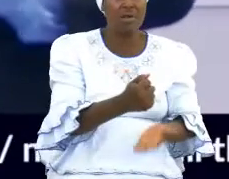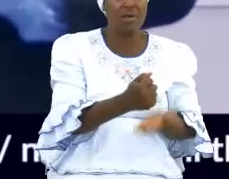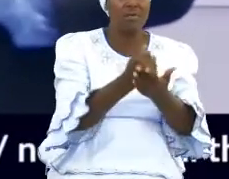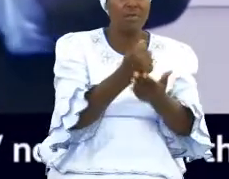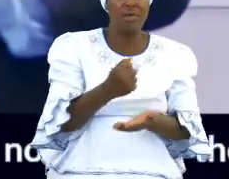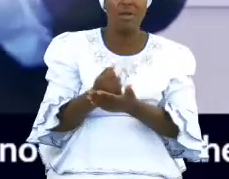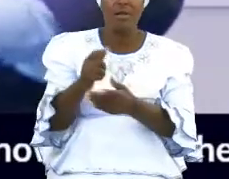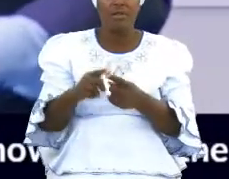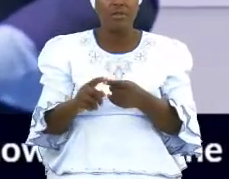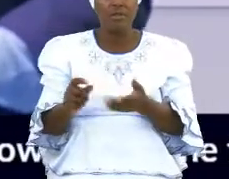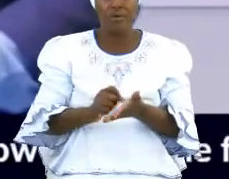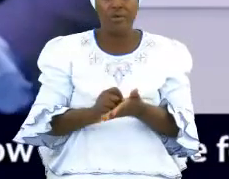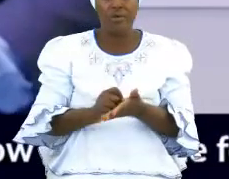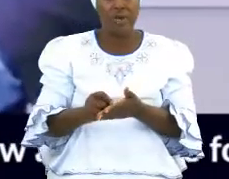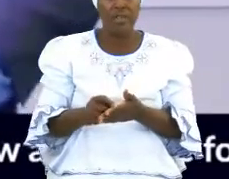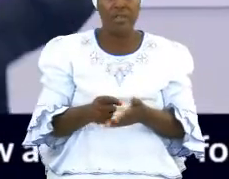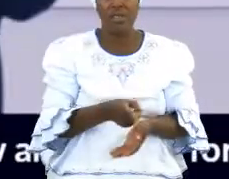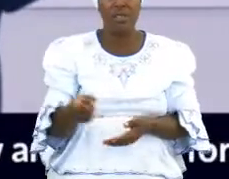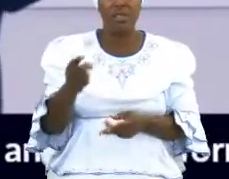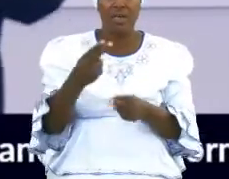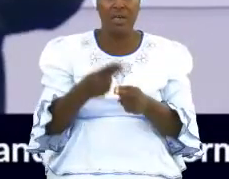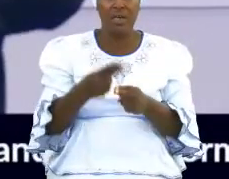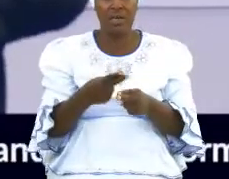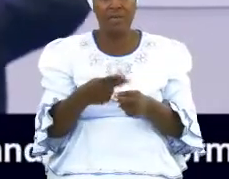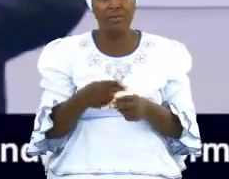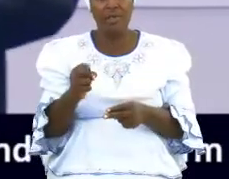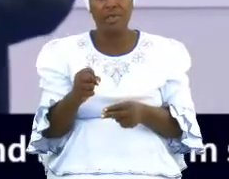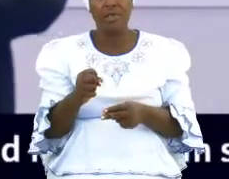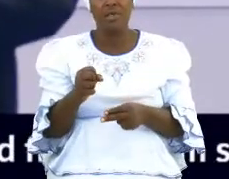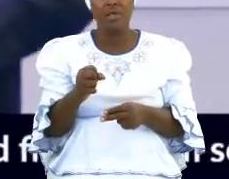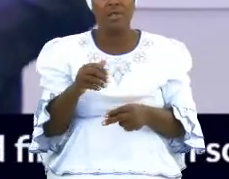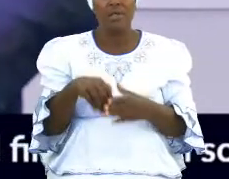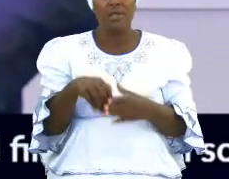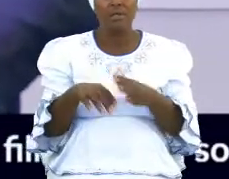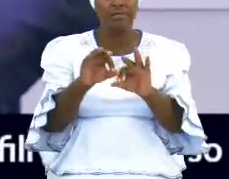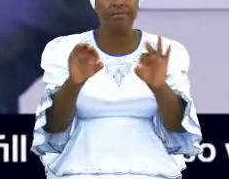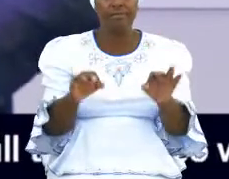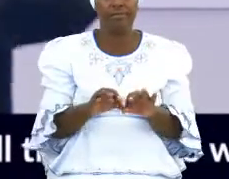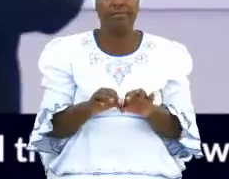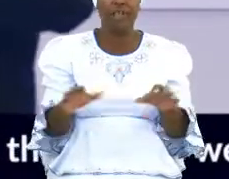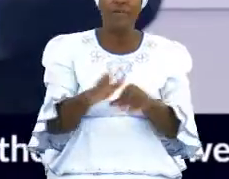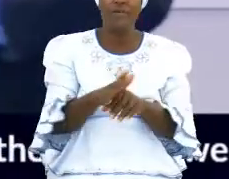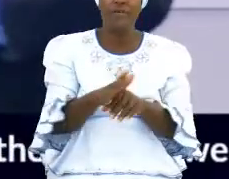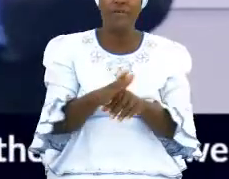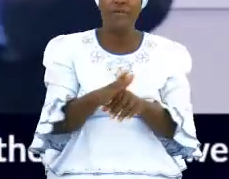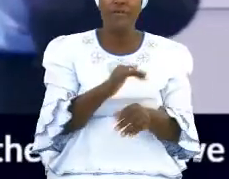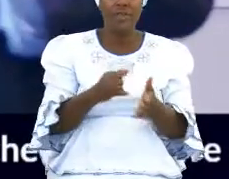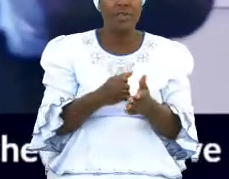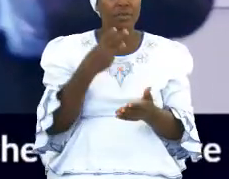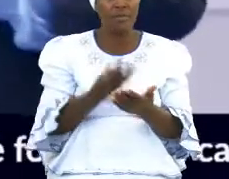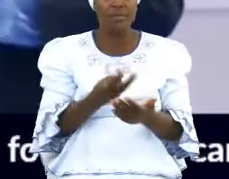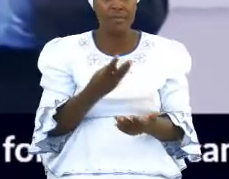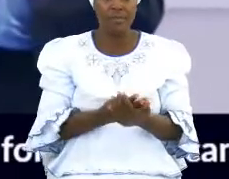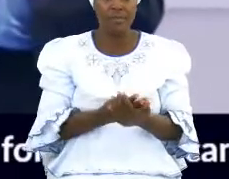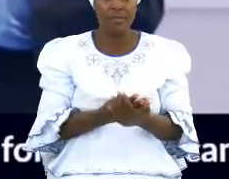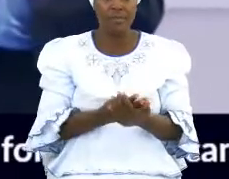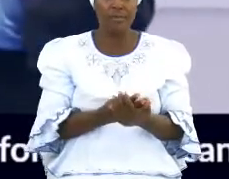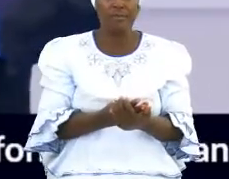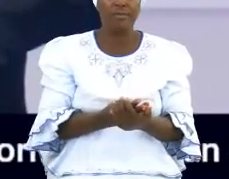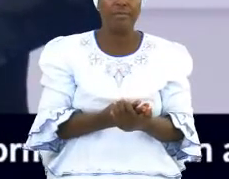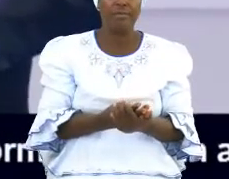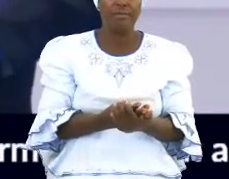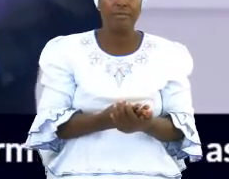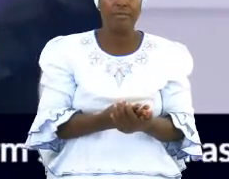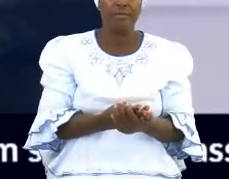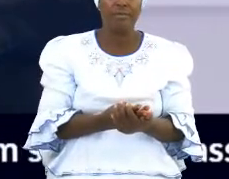will take your information. They'll give you a small slip. Fill it very well. Your address, the names you